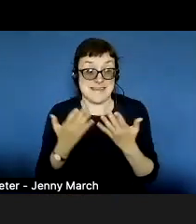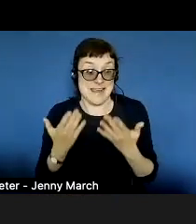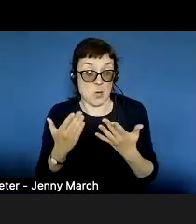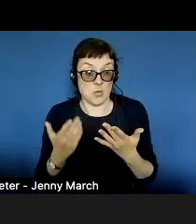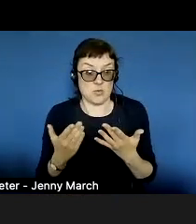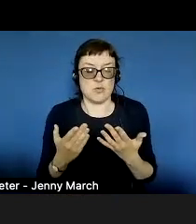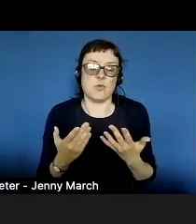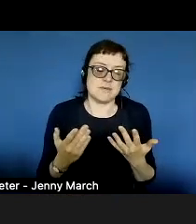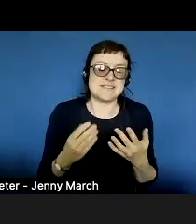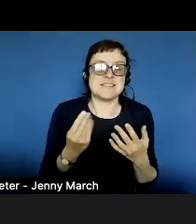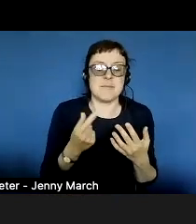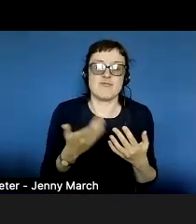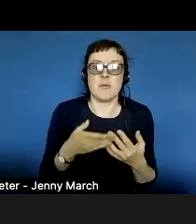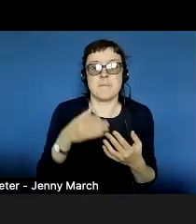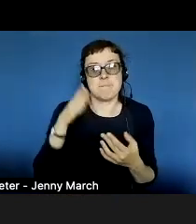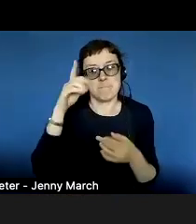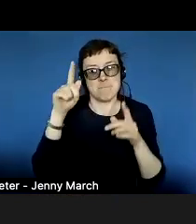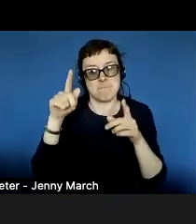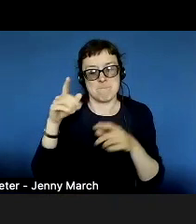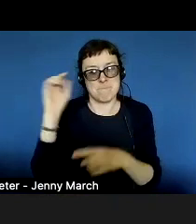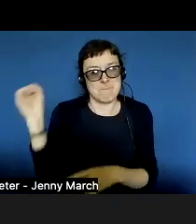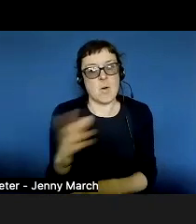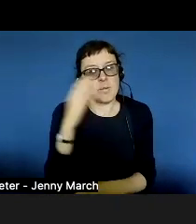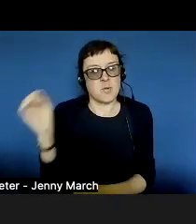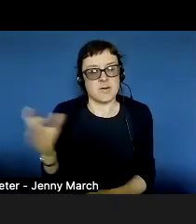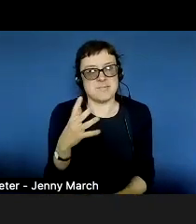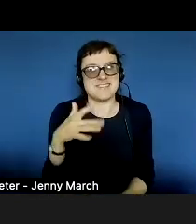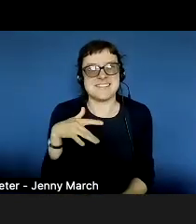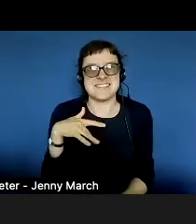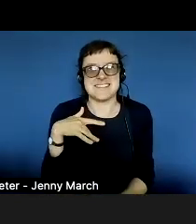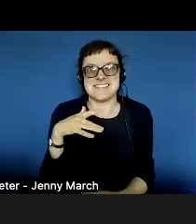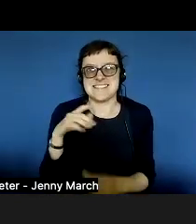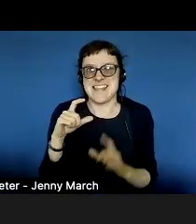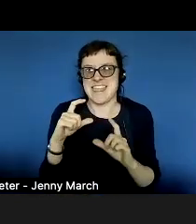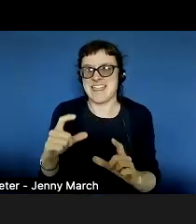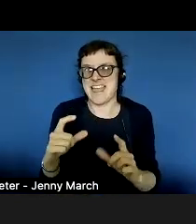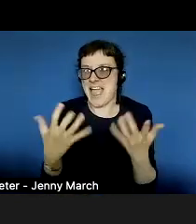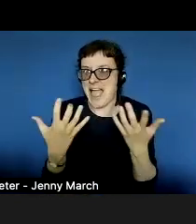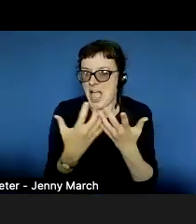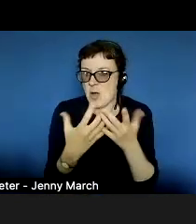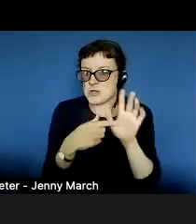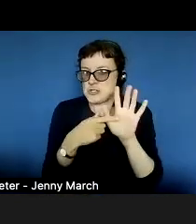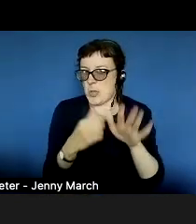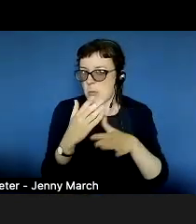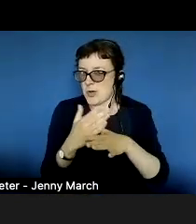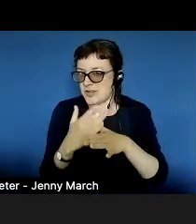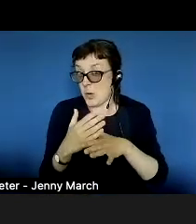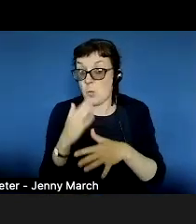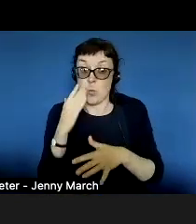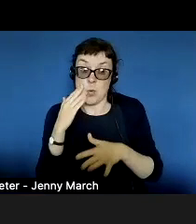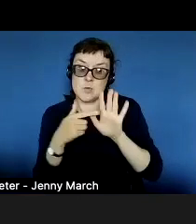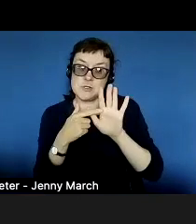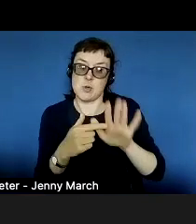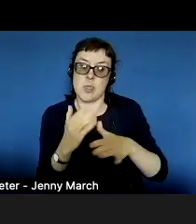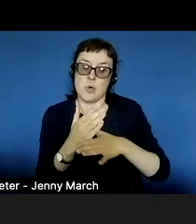the original PowerPoint that you were like, we're still a bit like, how and when do we show them, and can we? Yeah, I mean, I